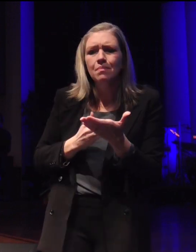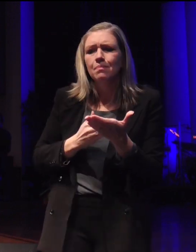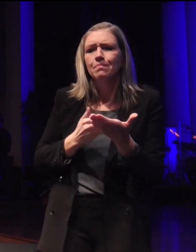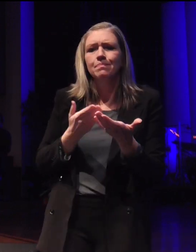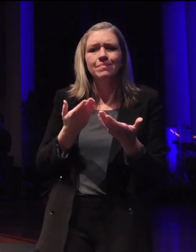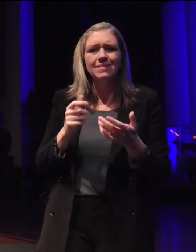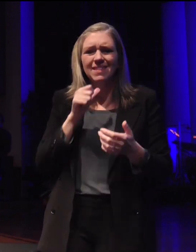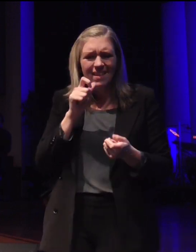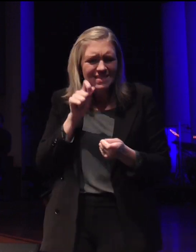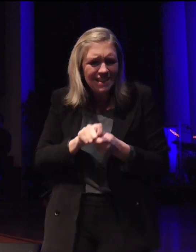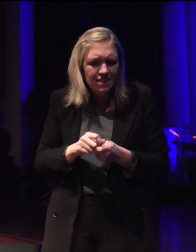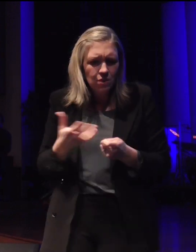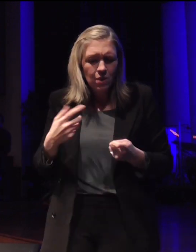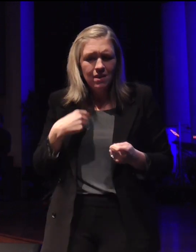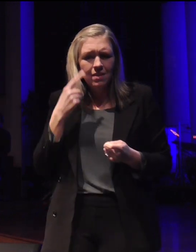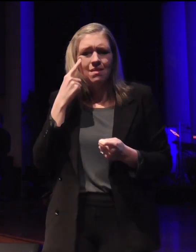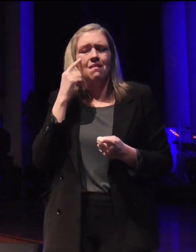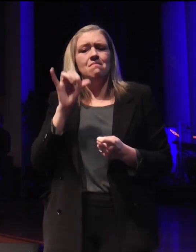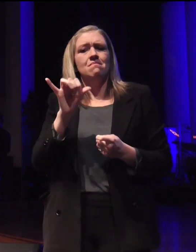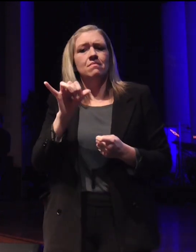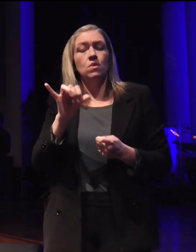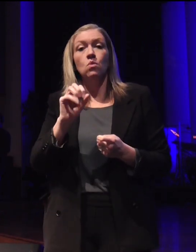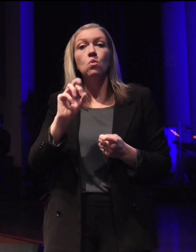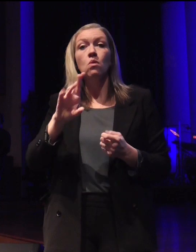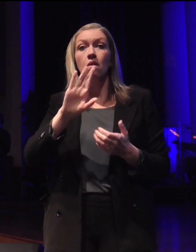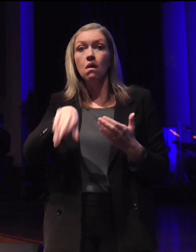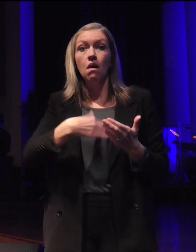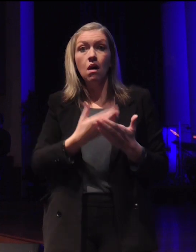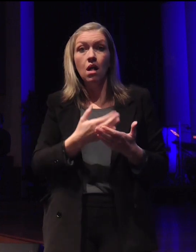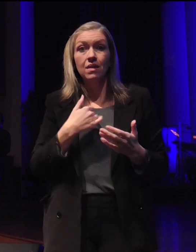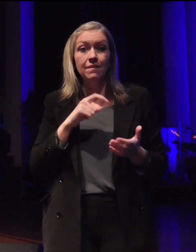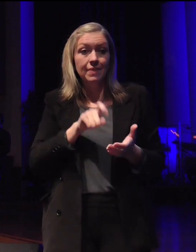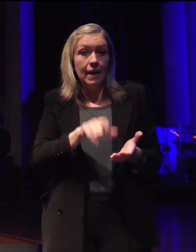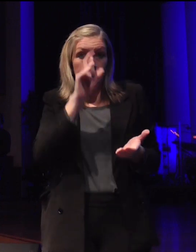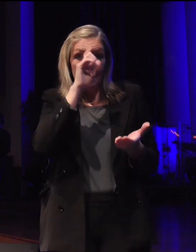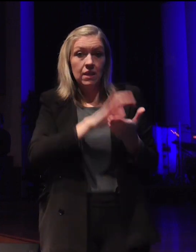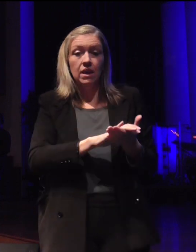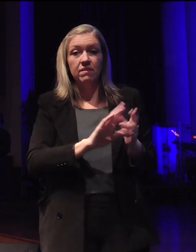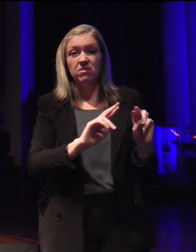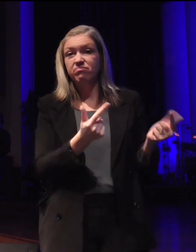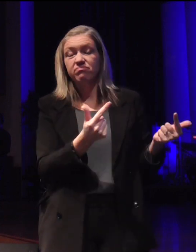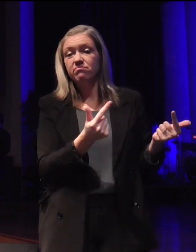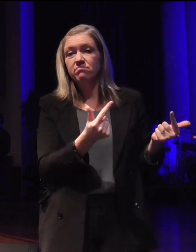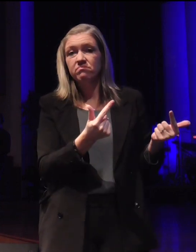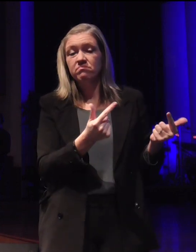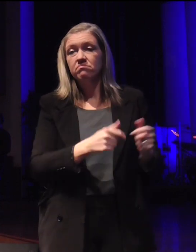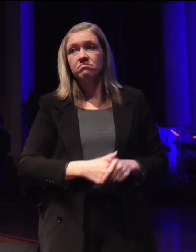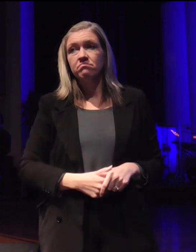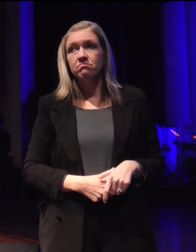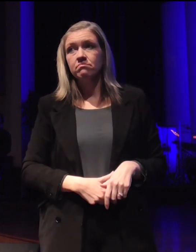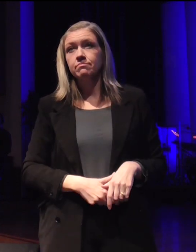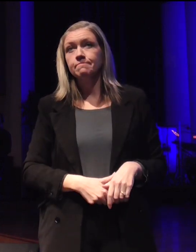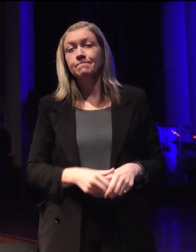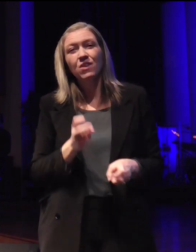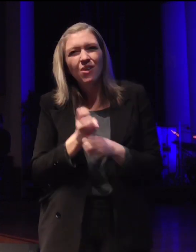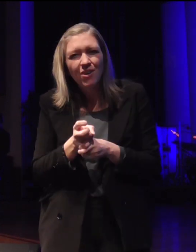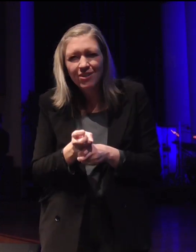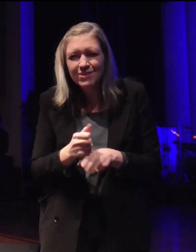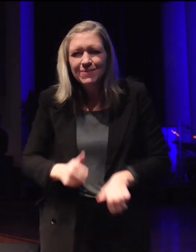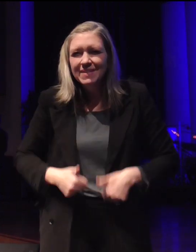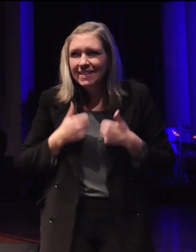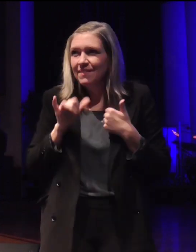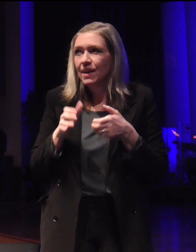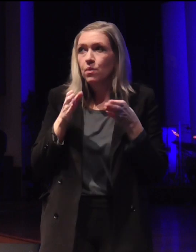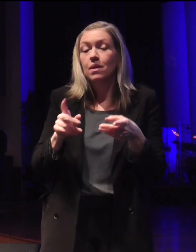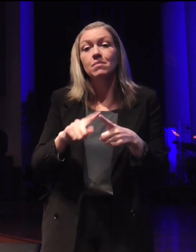isn't exactly what we thought it was, or all of it was just complete hogwash. And it's hard to live that way, but